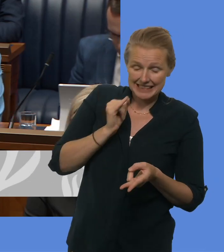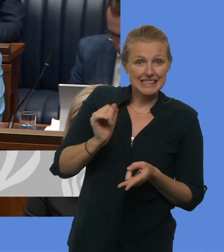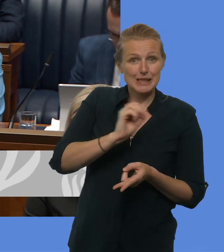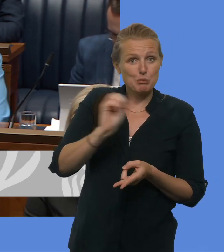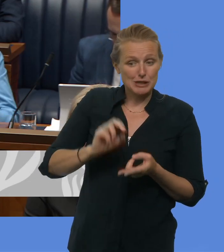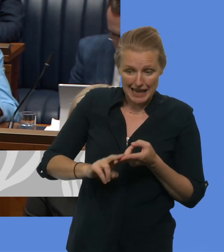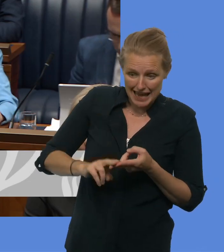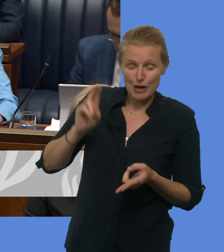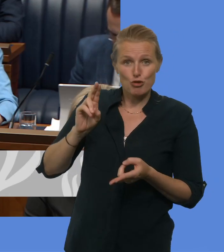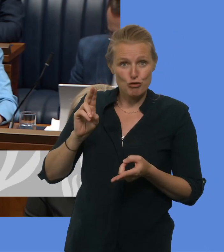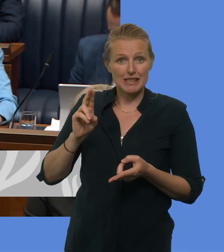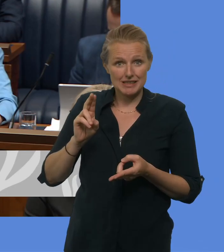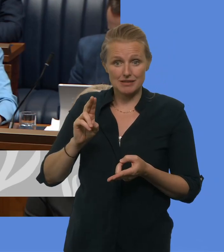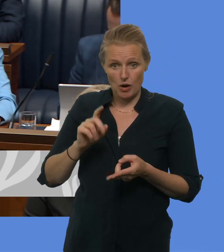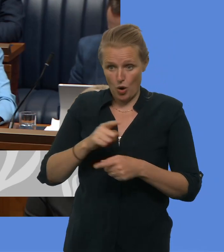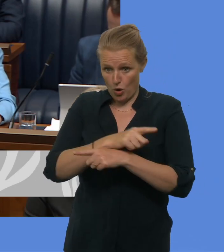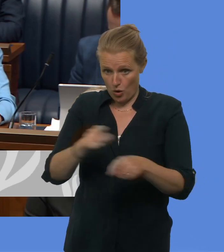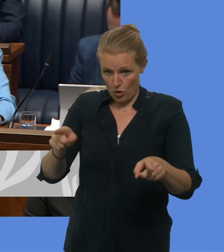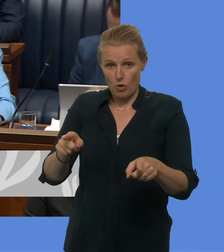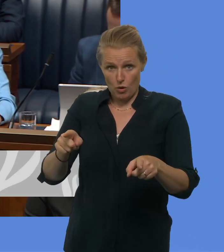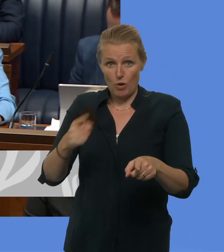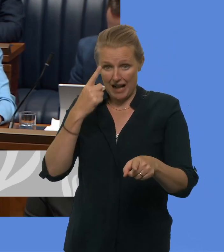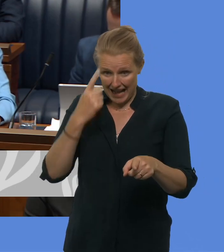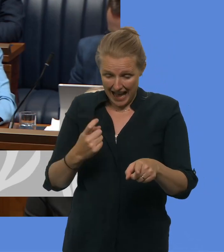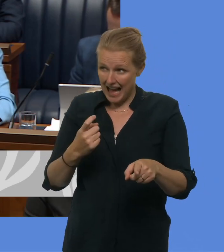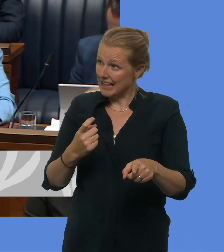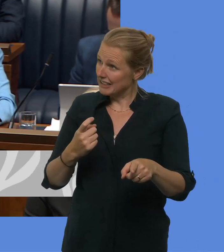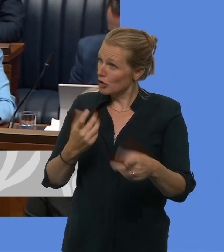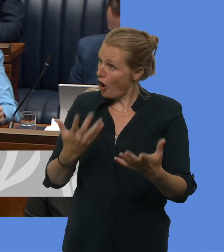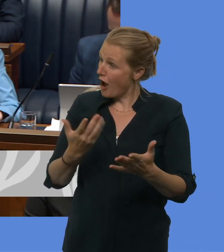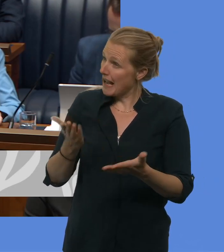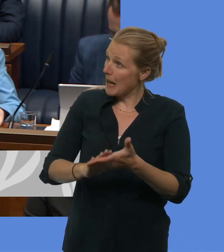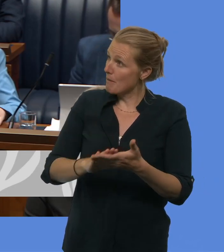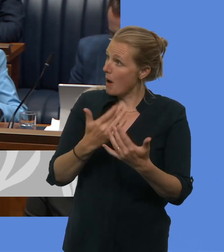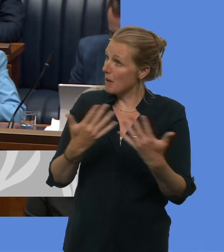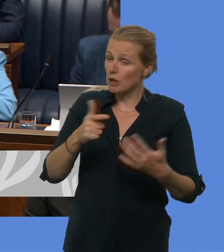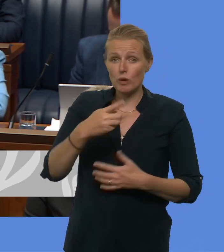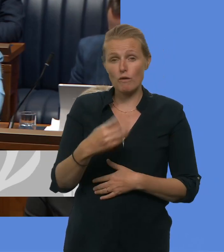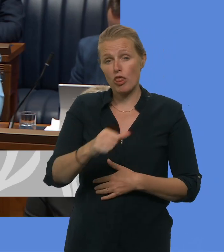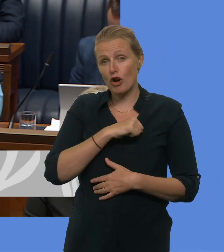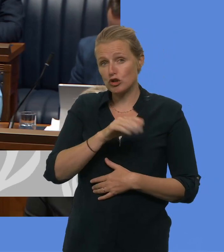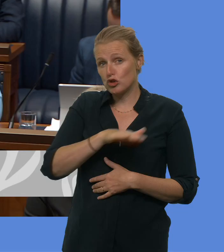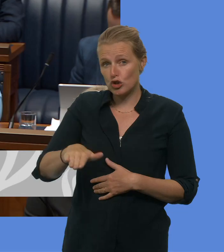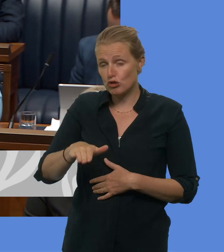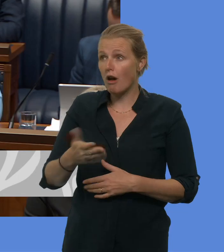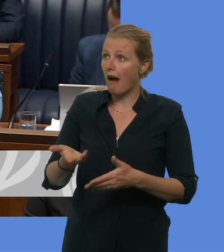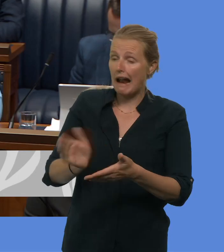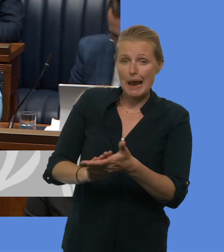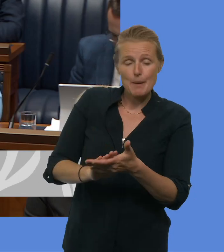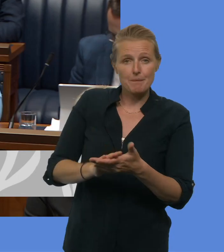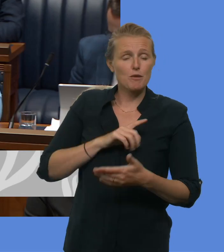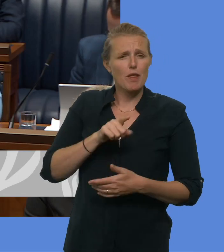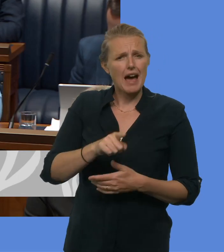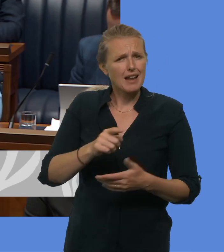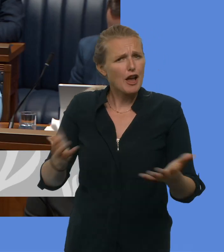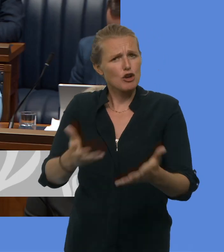believe will now be eligible. It should take us to around 24,000 children being able to qualify, and I encourage people